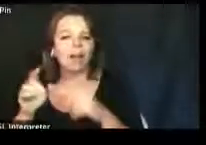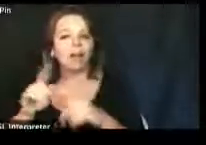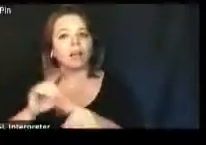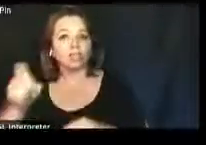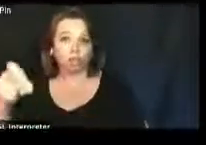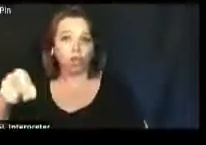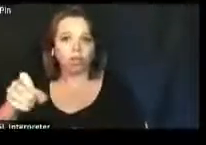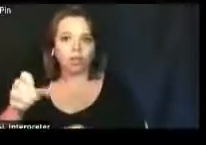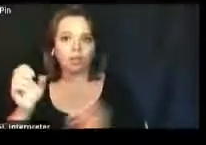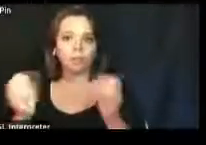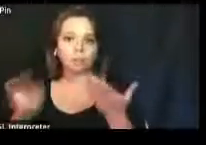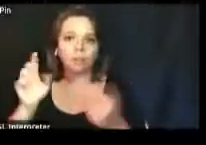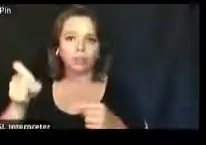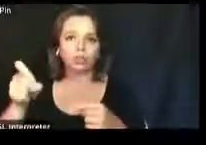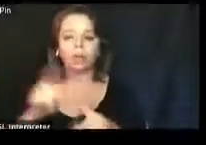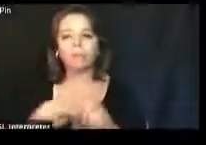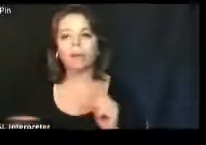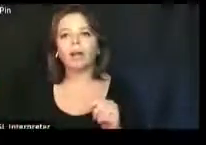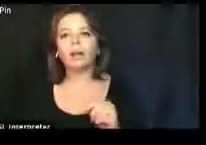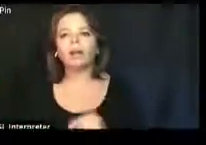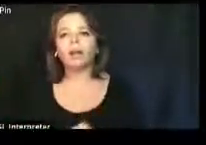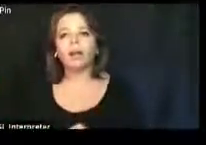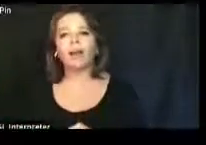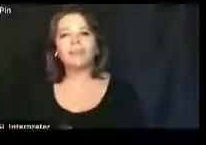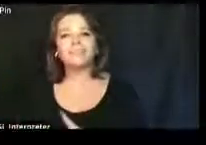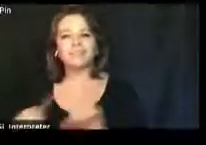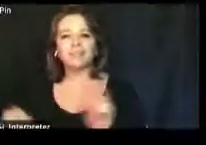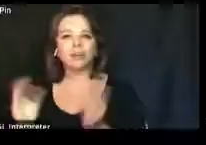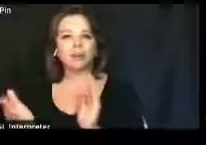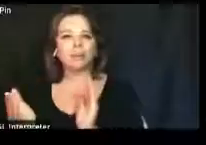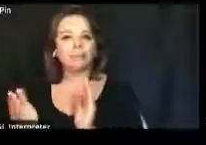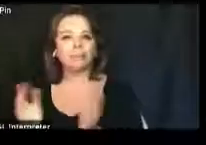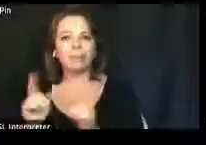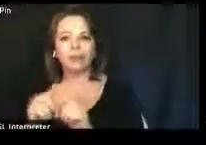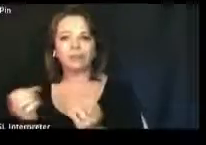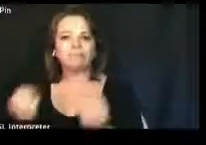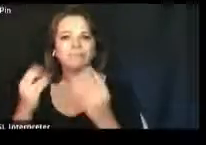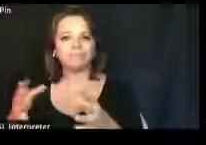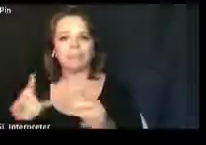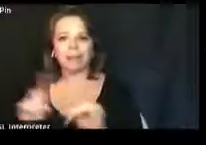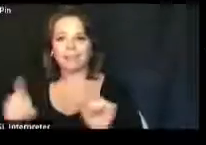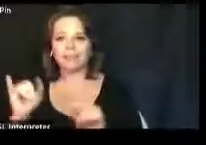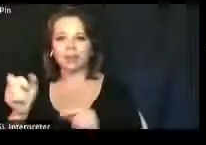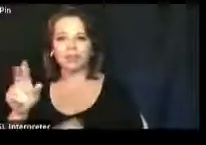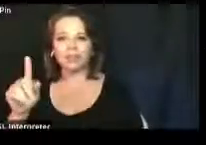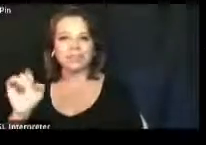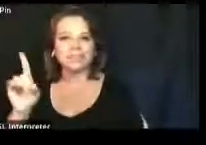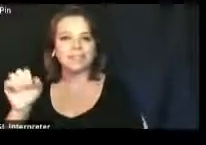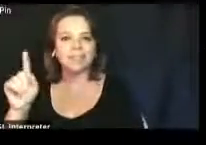of such jurisdictions around the state. Please recognize that when drawing